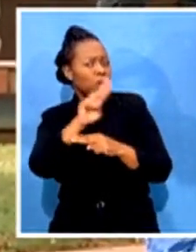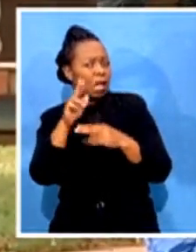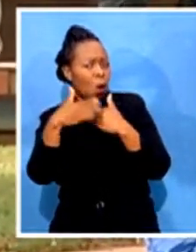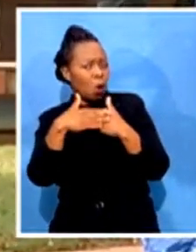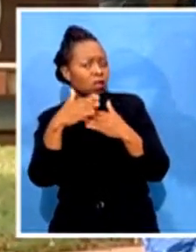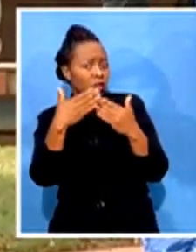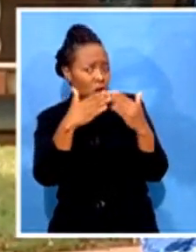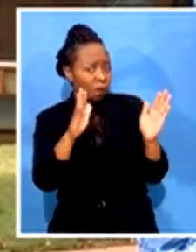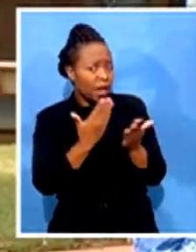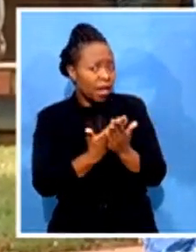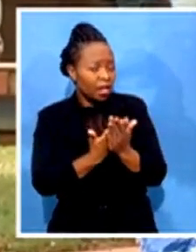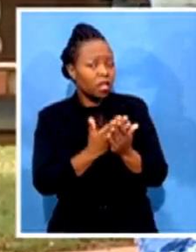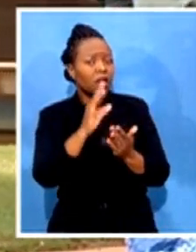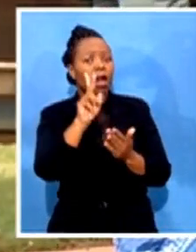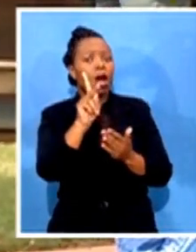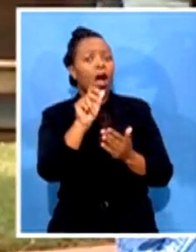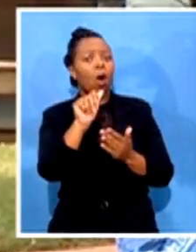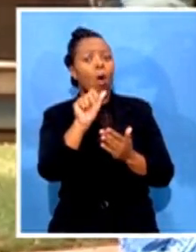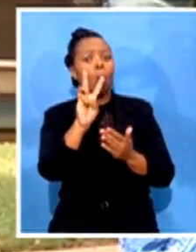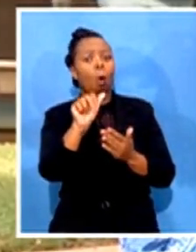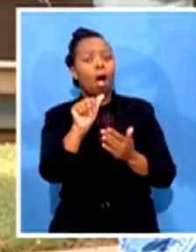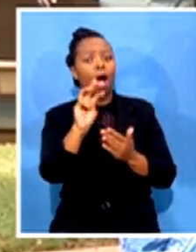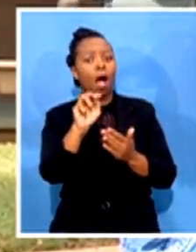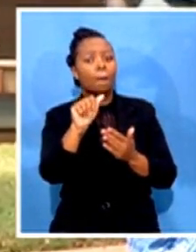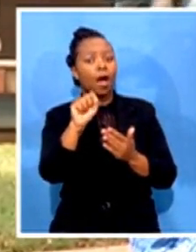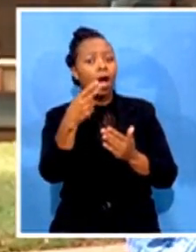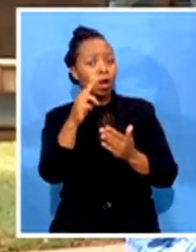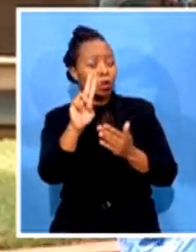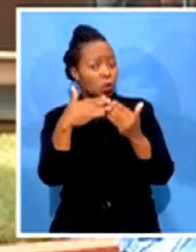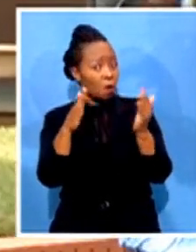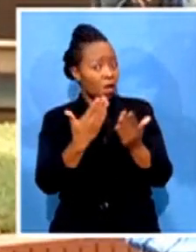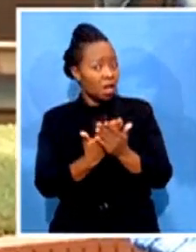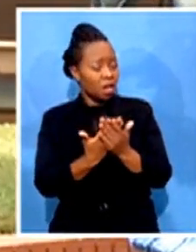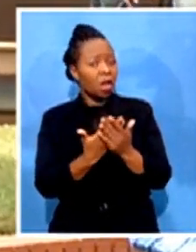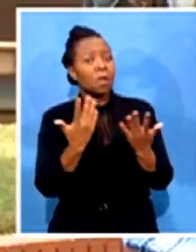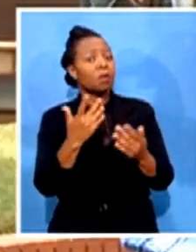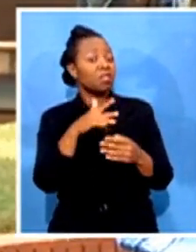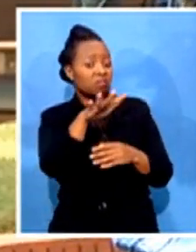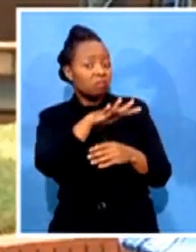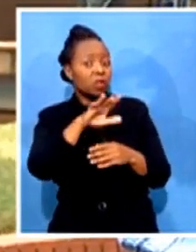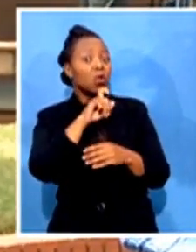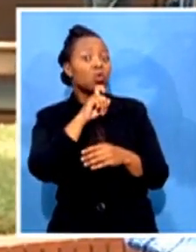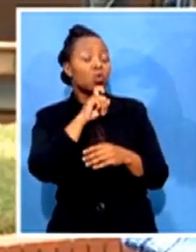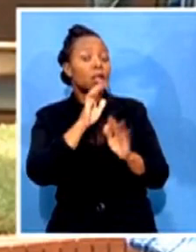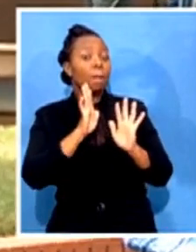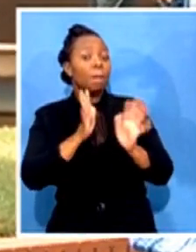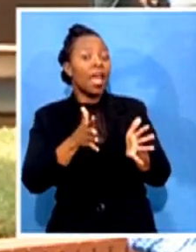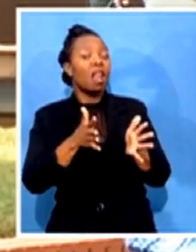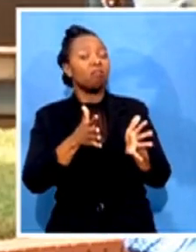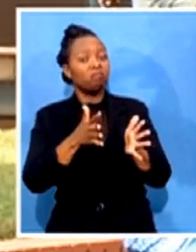we were promised that it was going to also be used for COVID-19 patients? How far are we from the opening of that